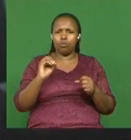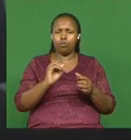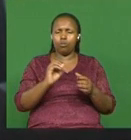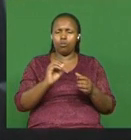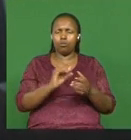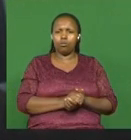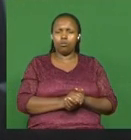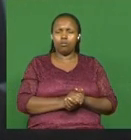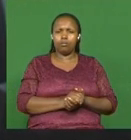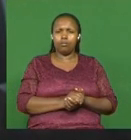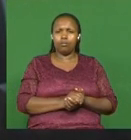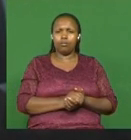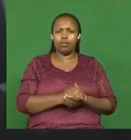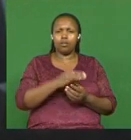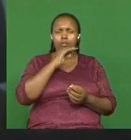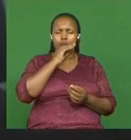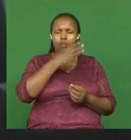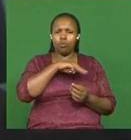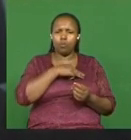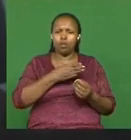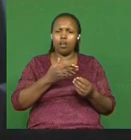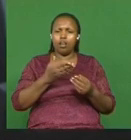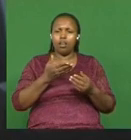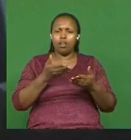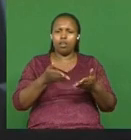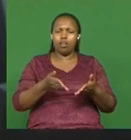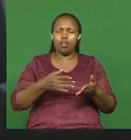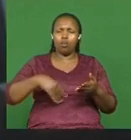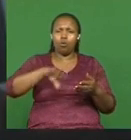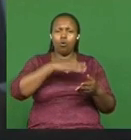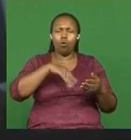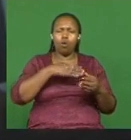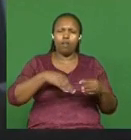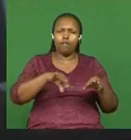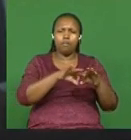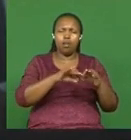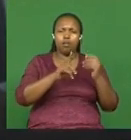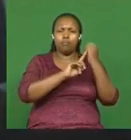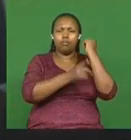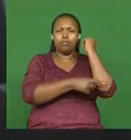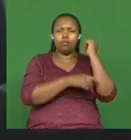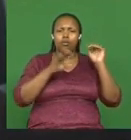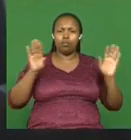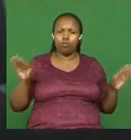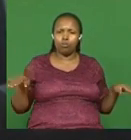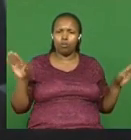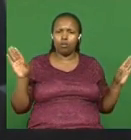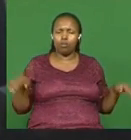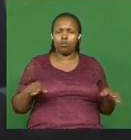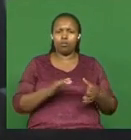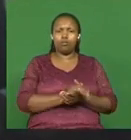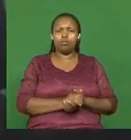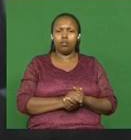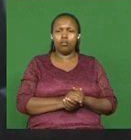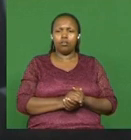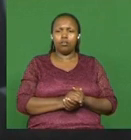So we are here on behalf of yonke ifamily Mbabane Swallows this to me kuthi